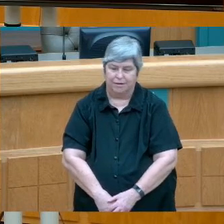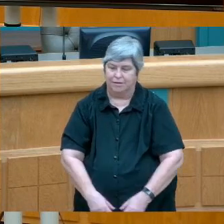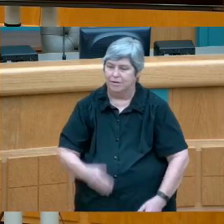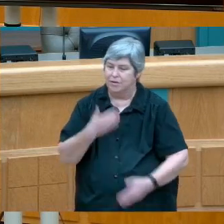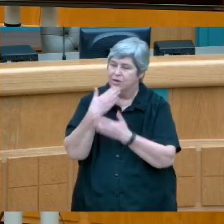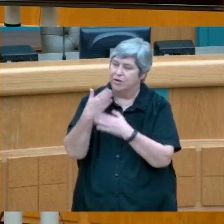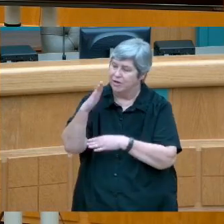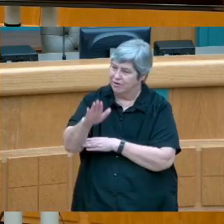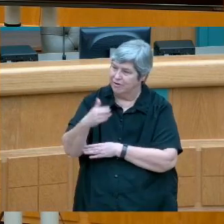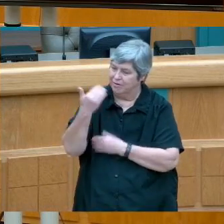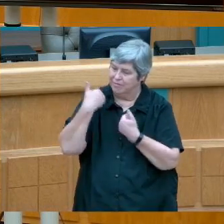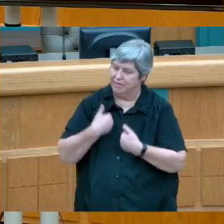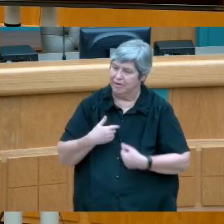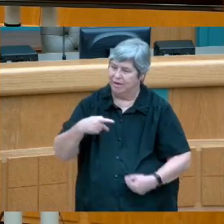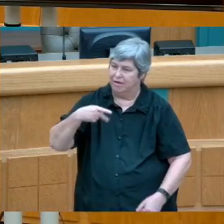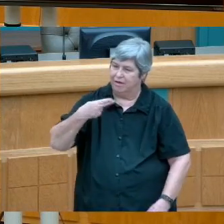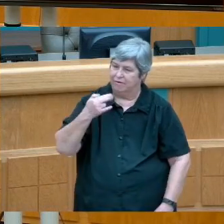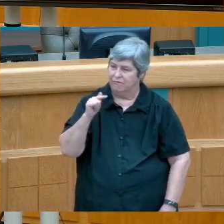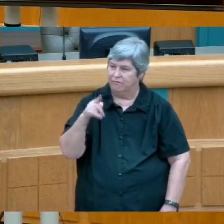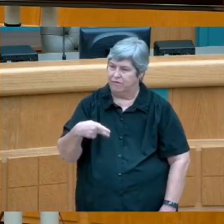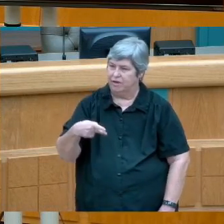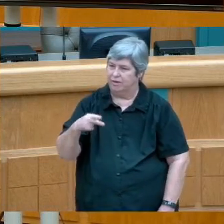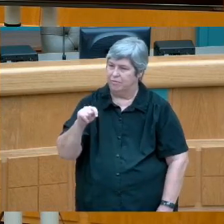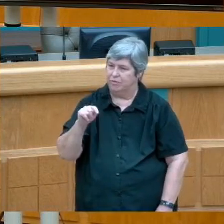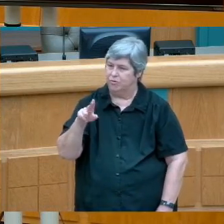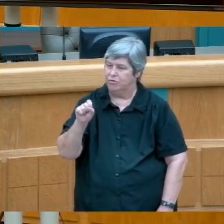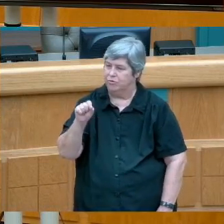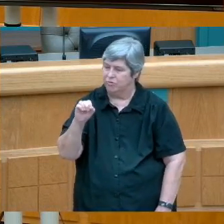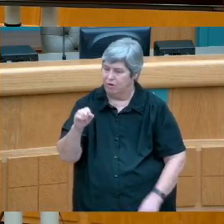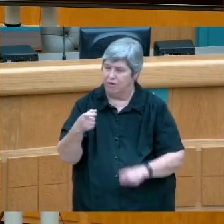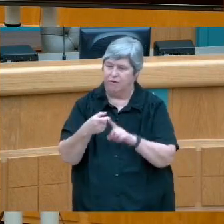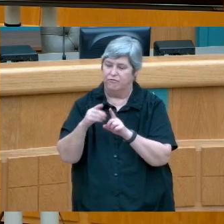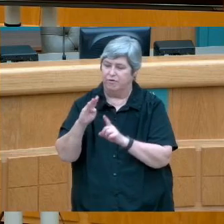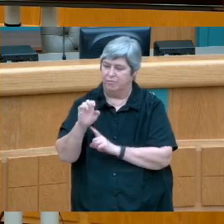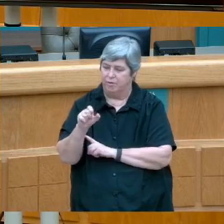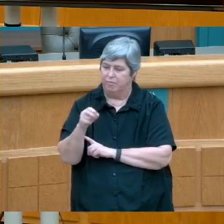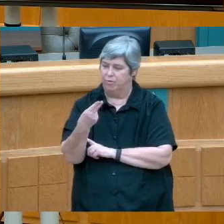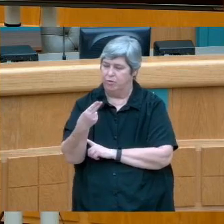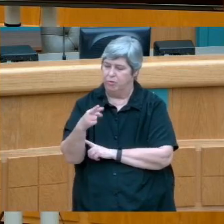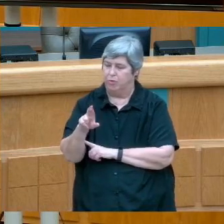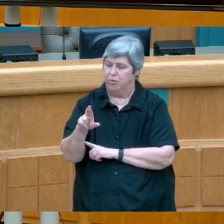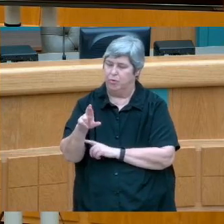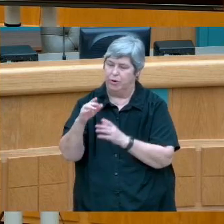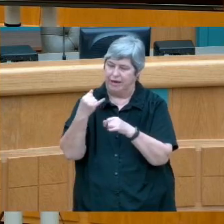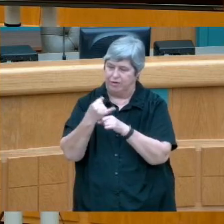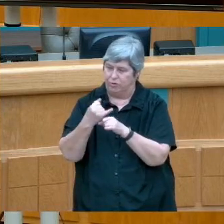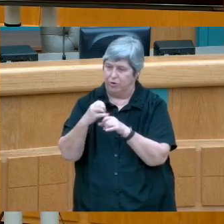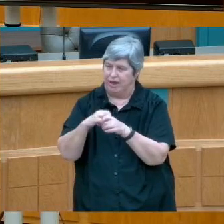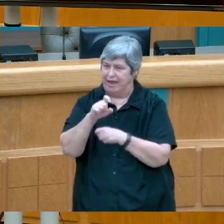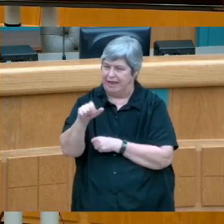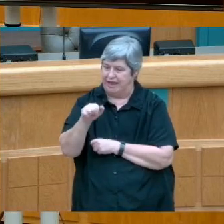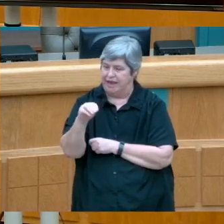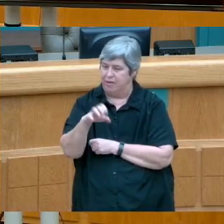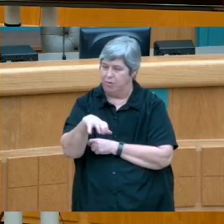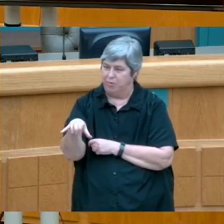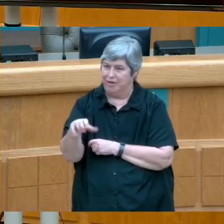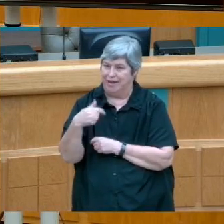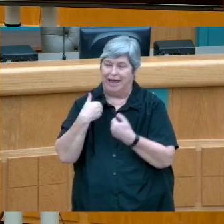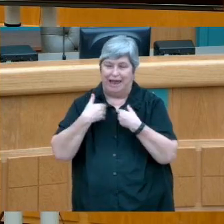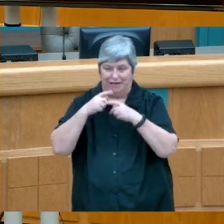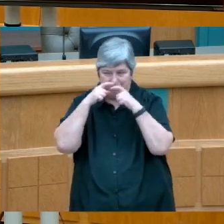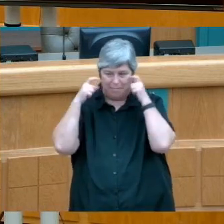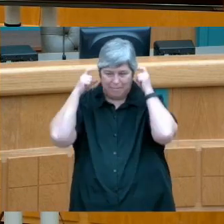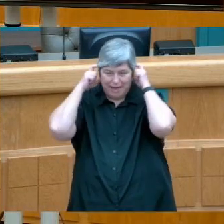Good afternoon. My name is Philip Tissot from the Conrad Blucher Institute at Texas A&M University Corpus Christi, and I had my